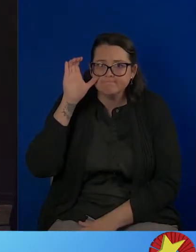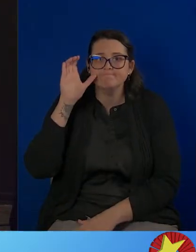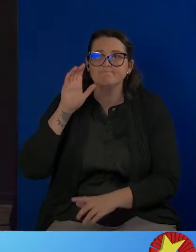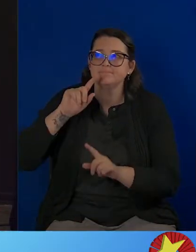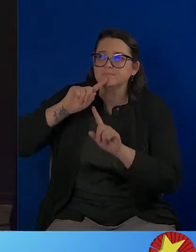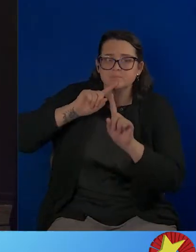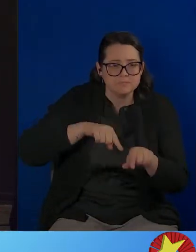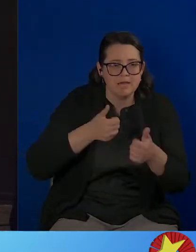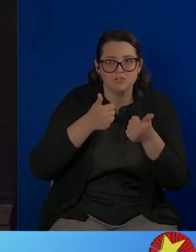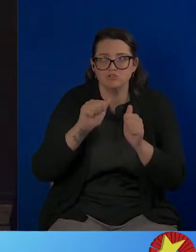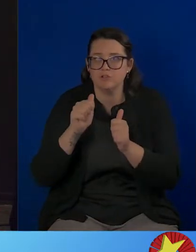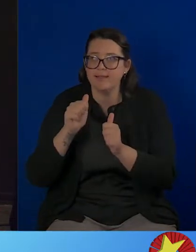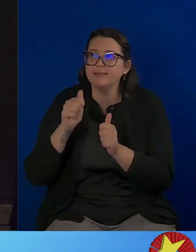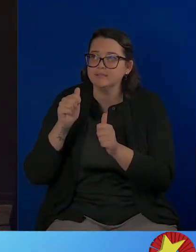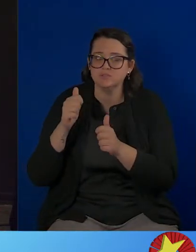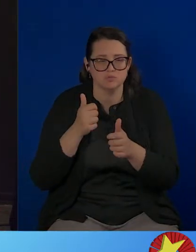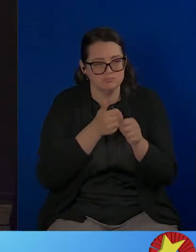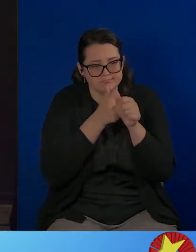systems.